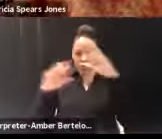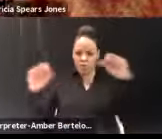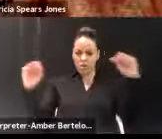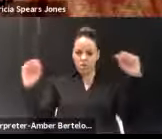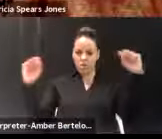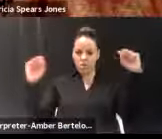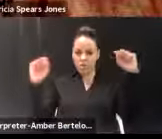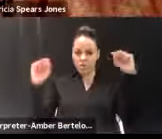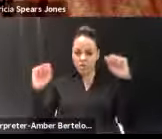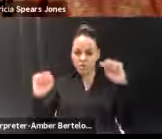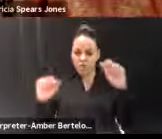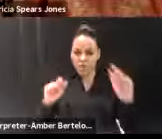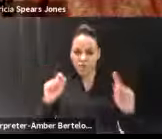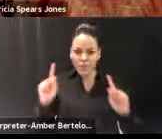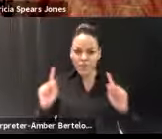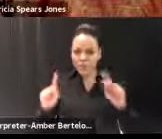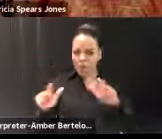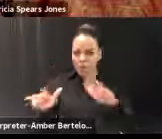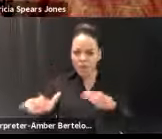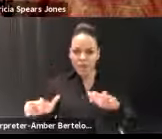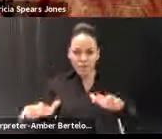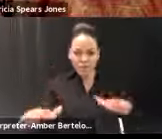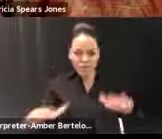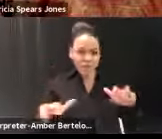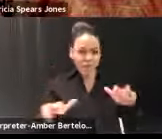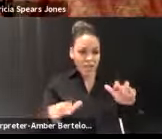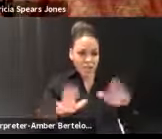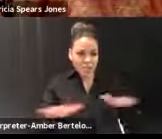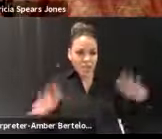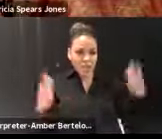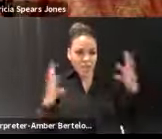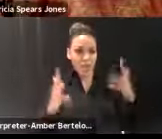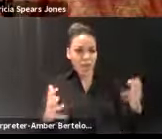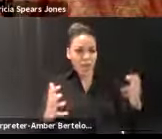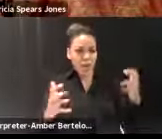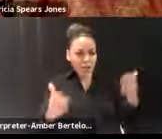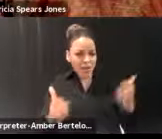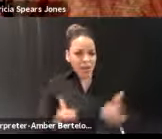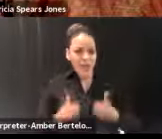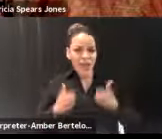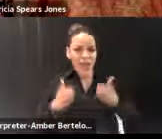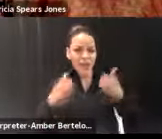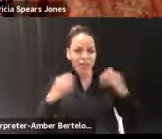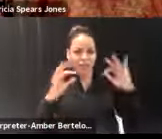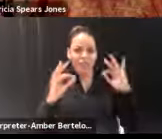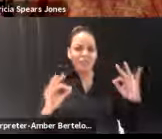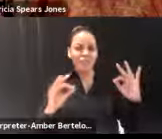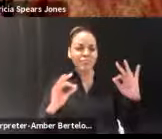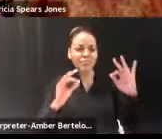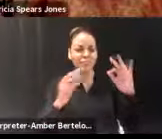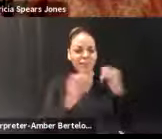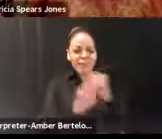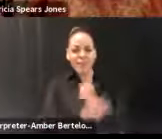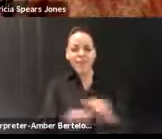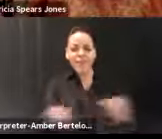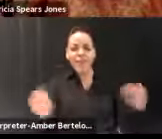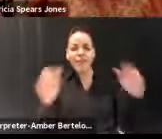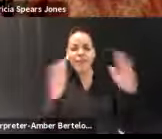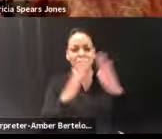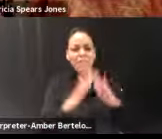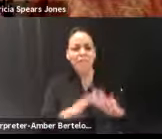who hunger not only for their mother's milk, but a safe place where peace storms